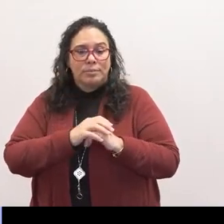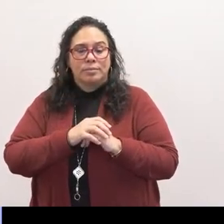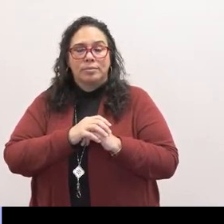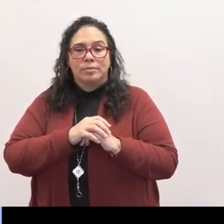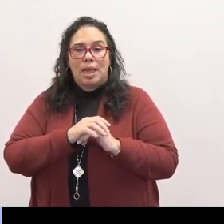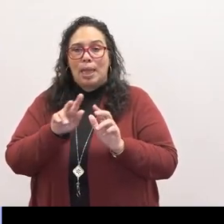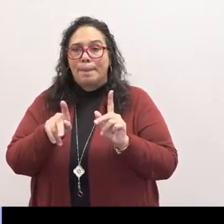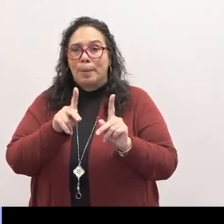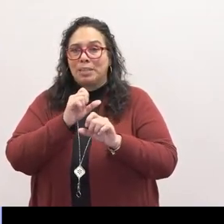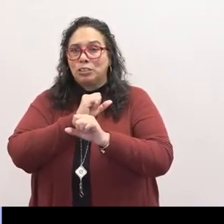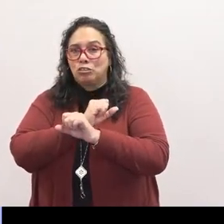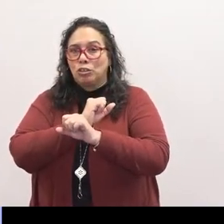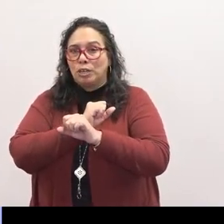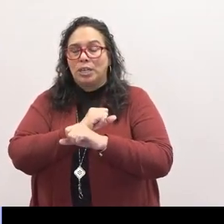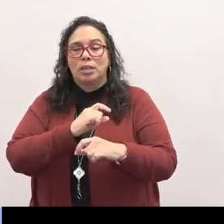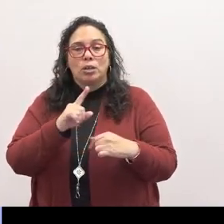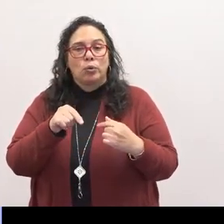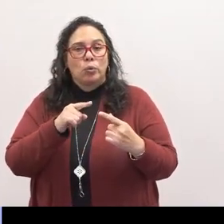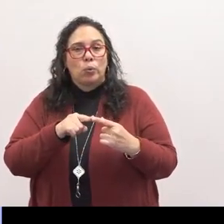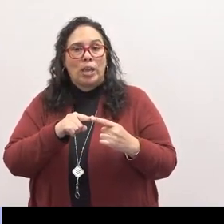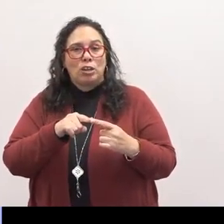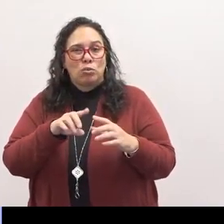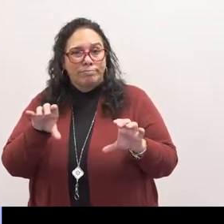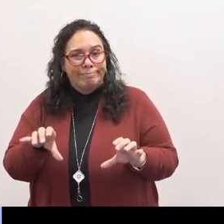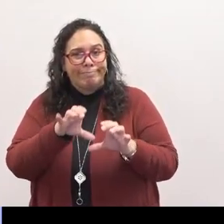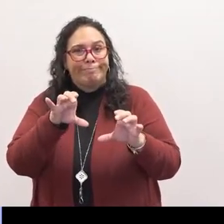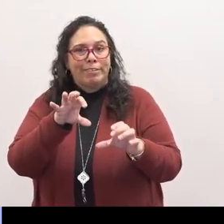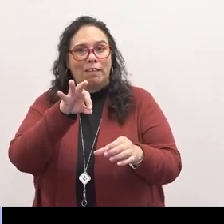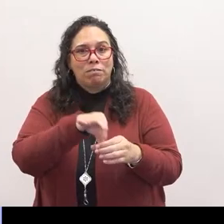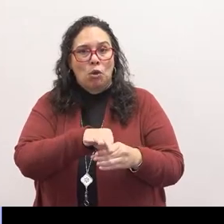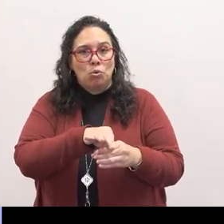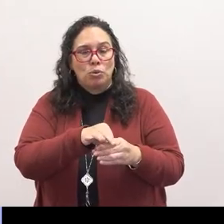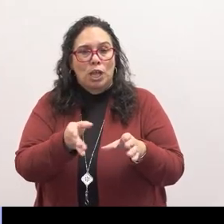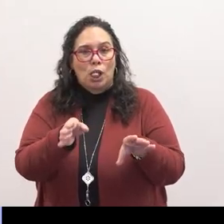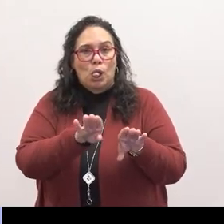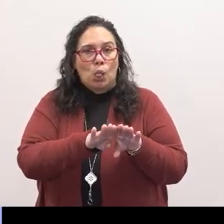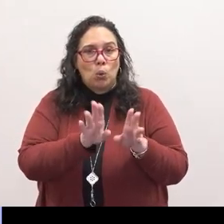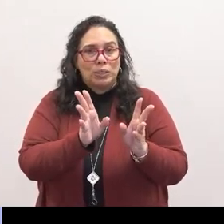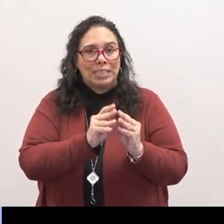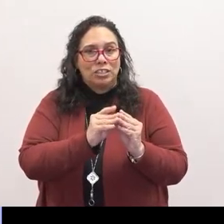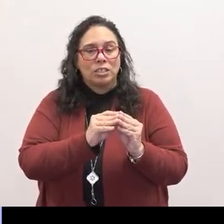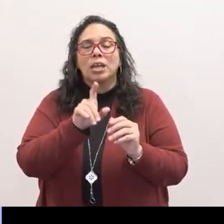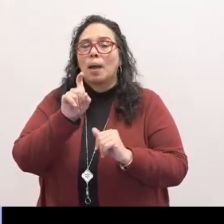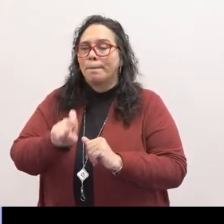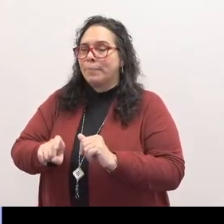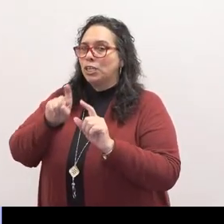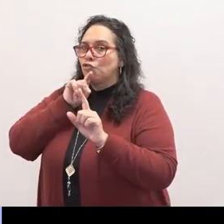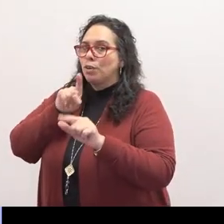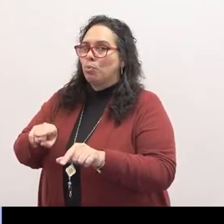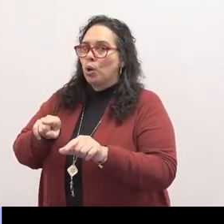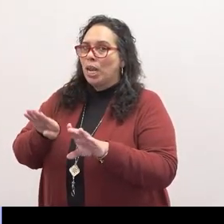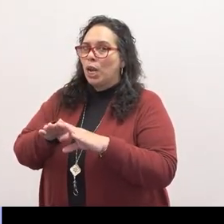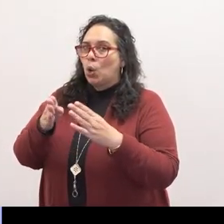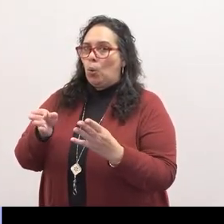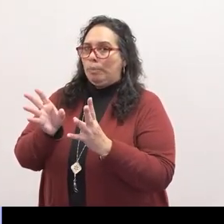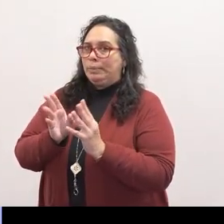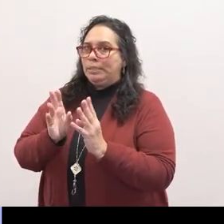do take votes, when you take action on something in closed session, you do have to report that out. The law